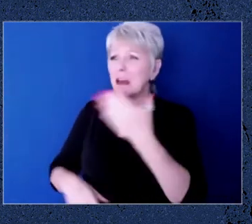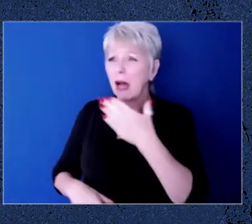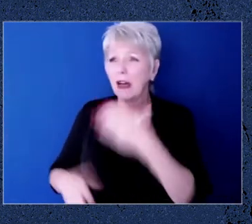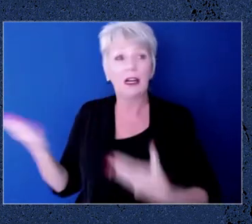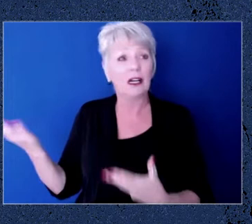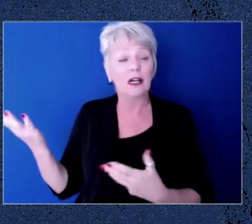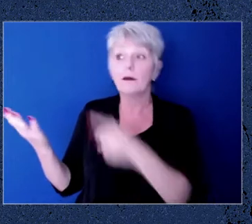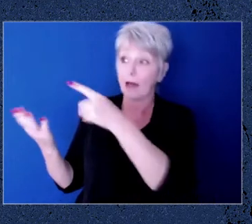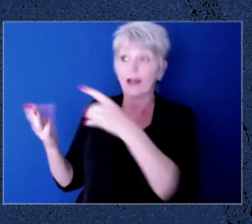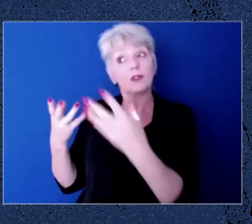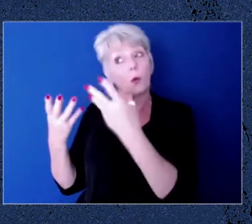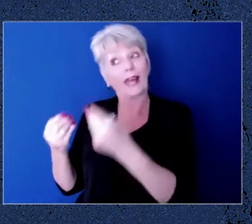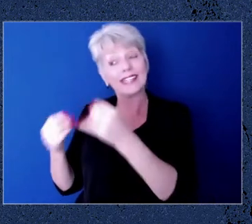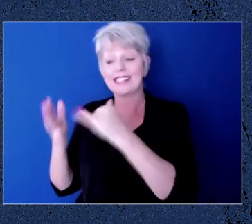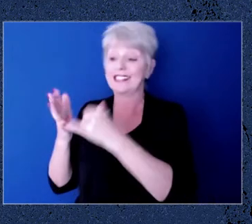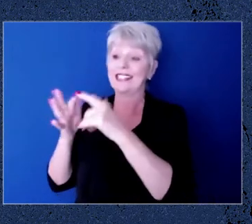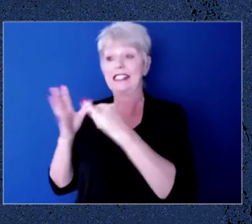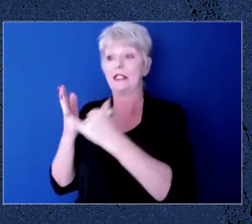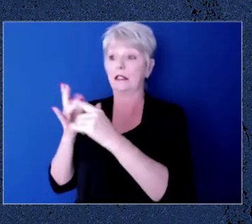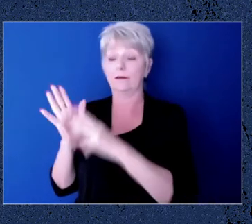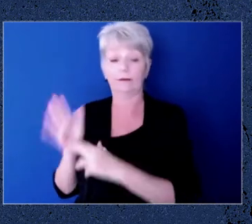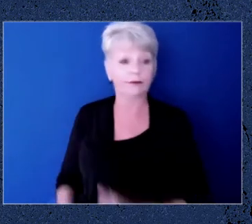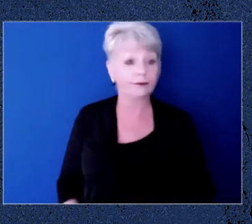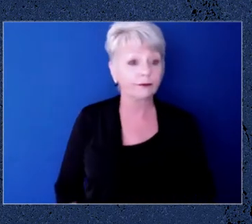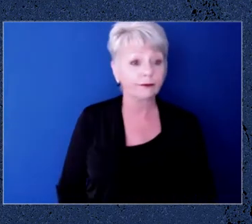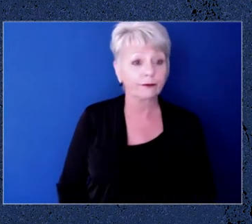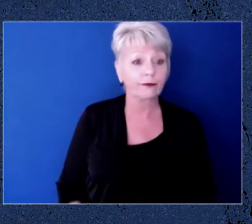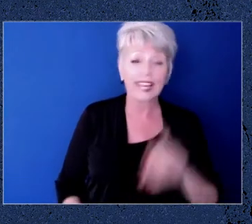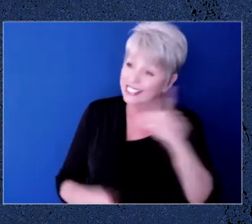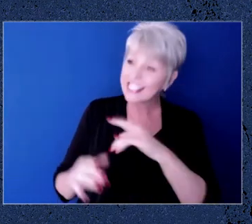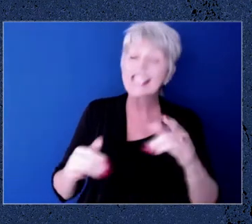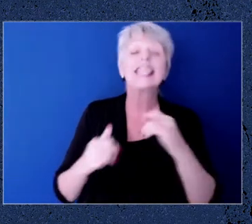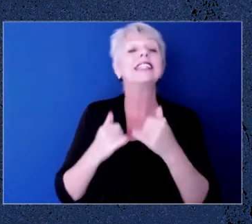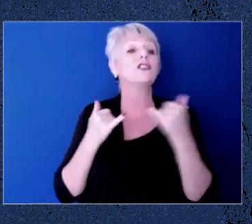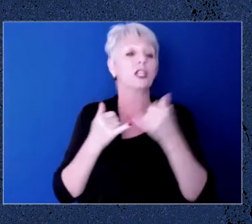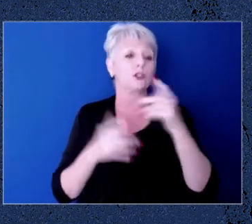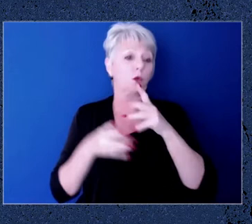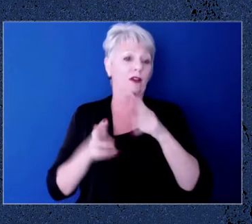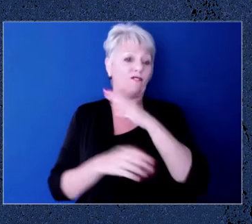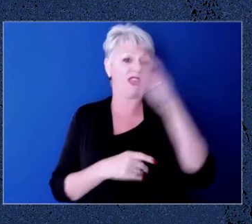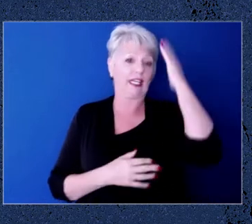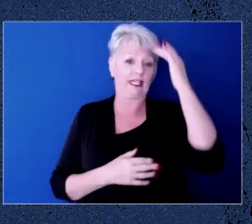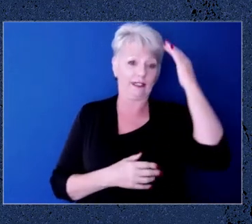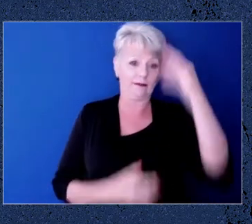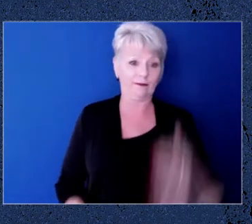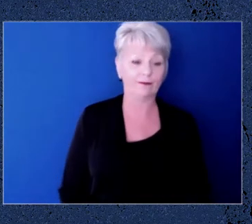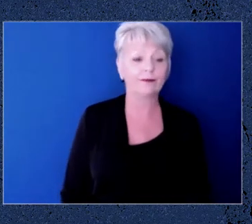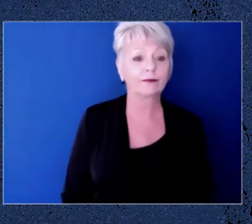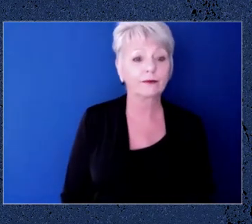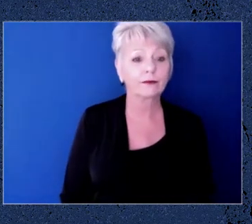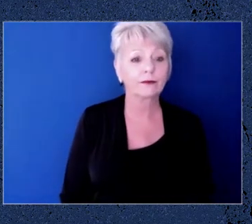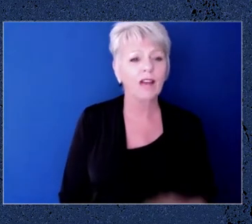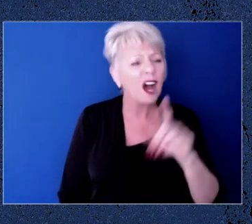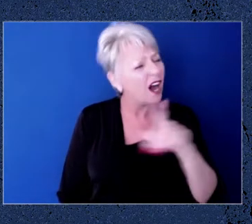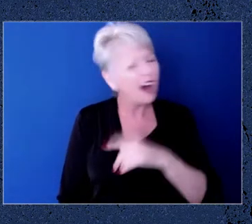know, so it's a deep, different way of thinking. Thank you. Look, I'm so grateful to you